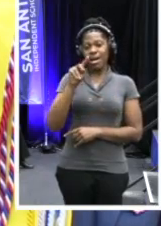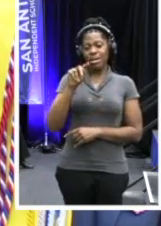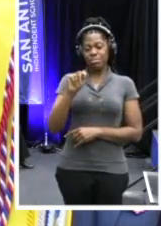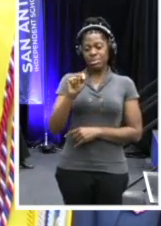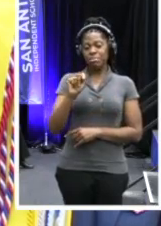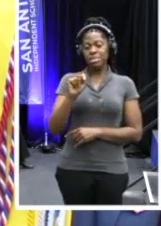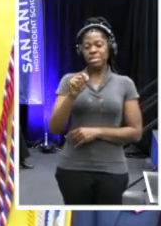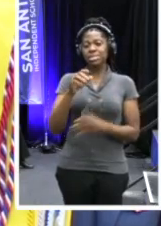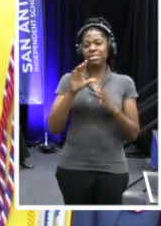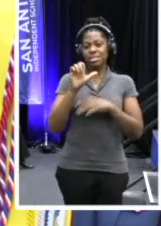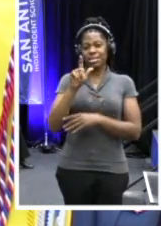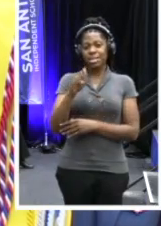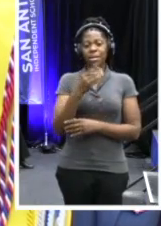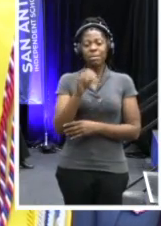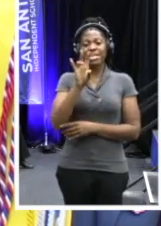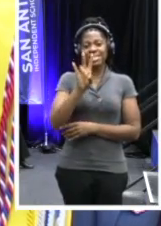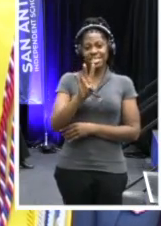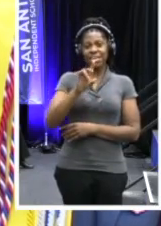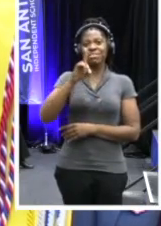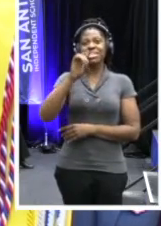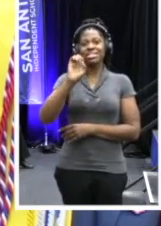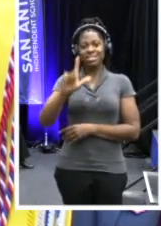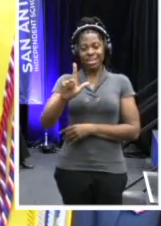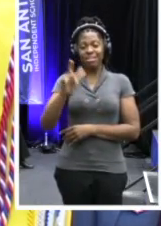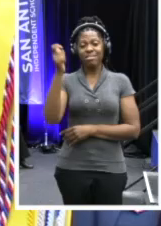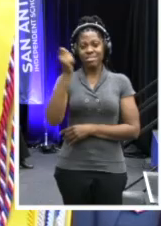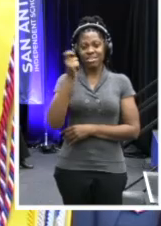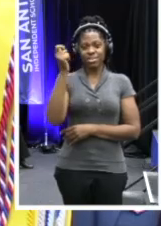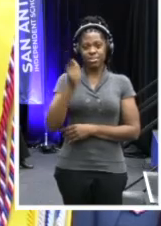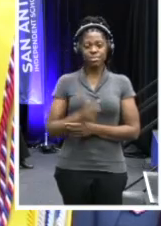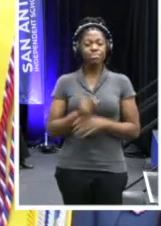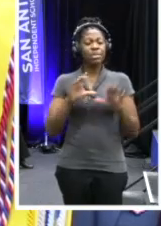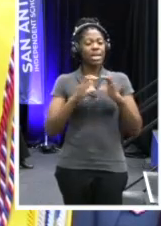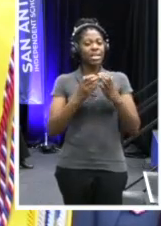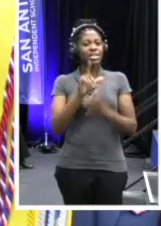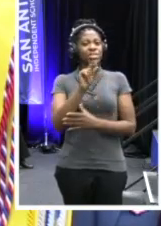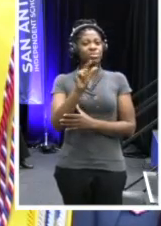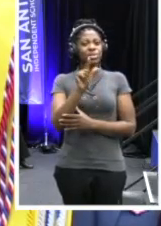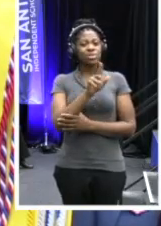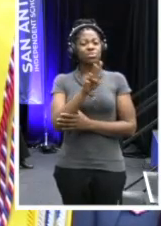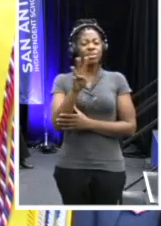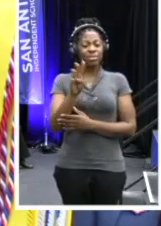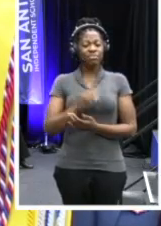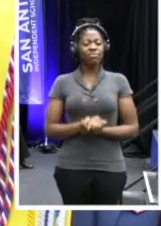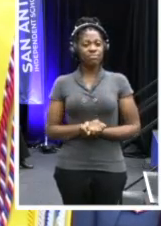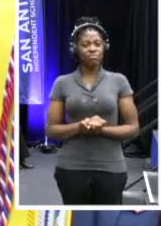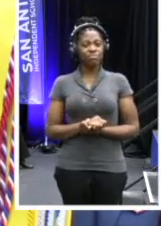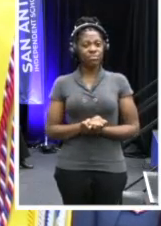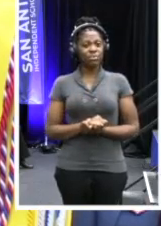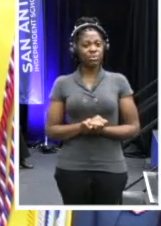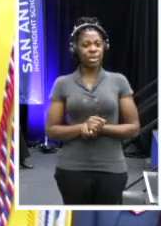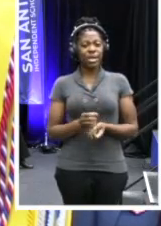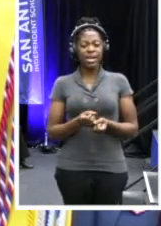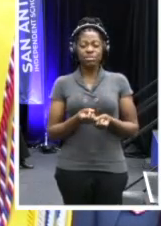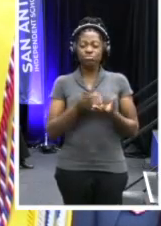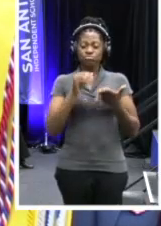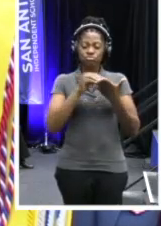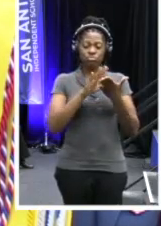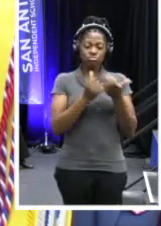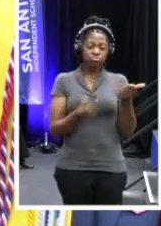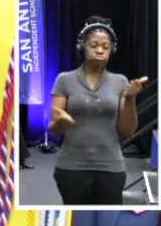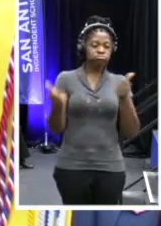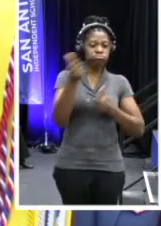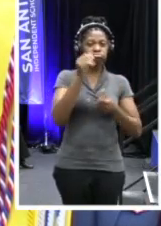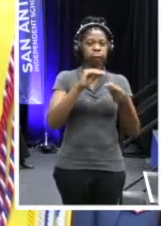scholarship, and seven Dell scholars. The class of 2024 has record number of College Board